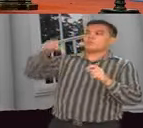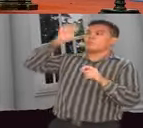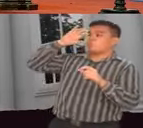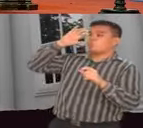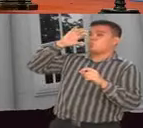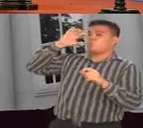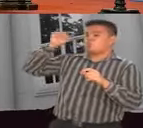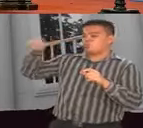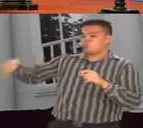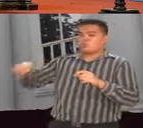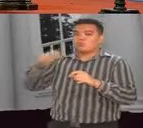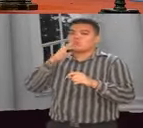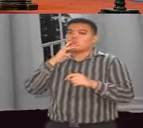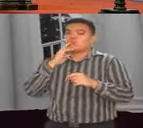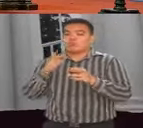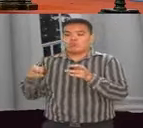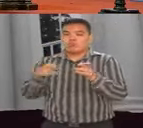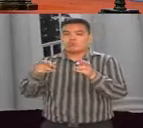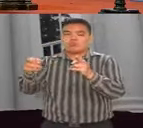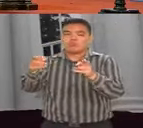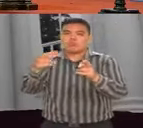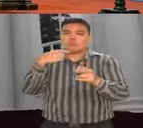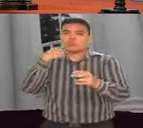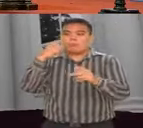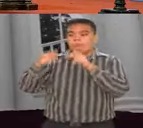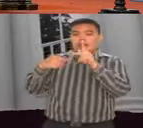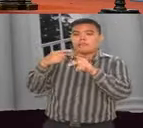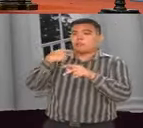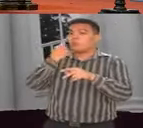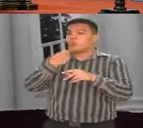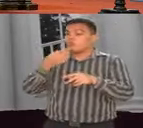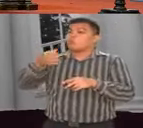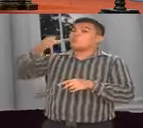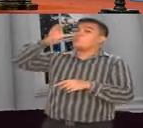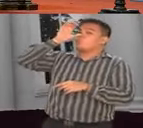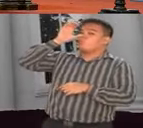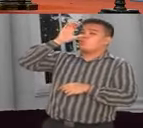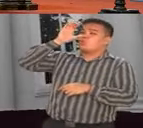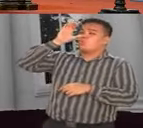Unya obserbahi. Katong ni inom, nga nag-inom ana,